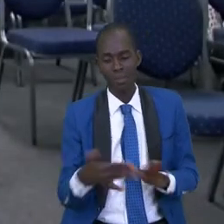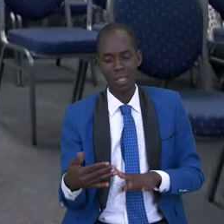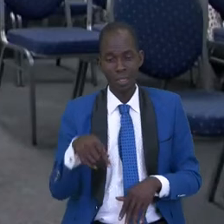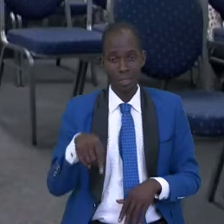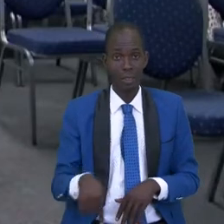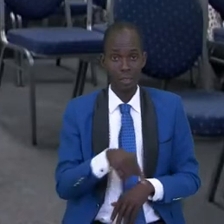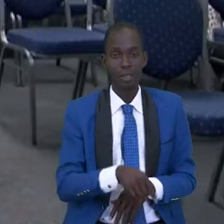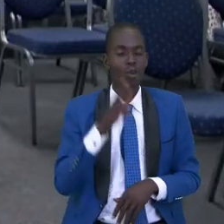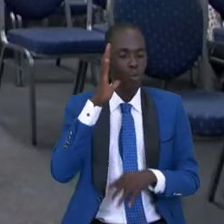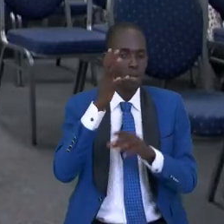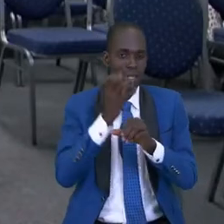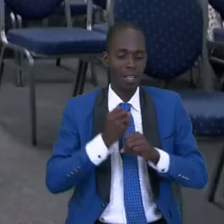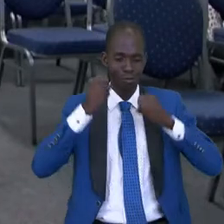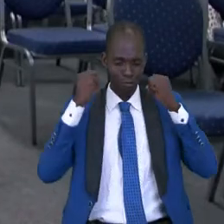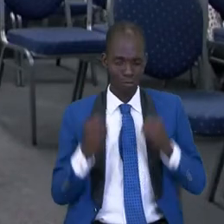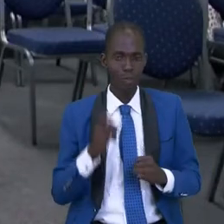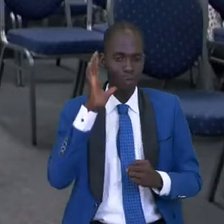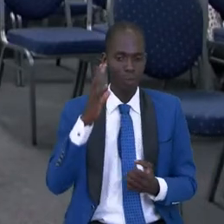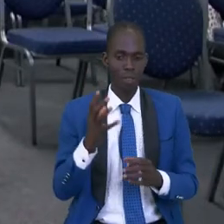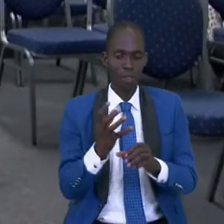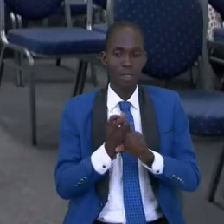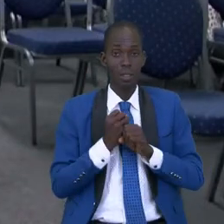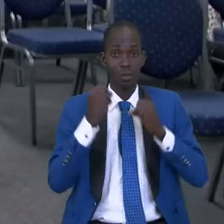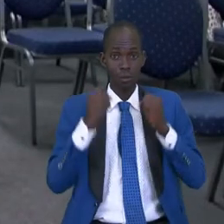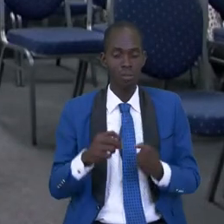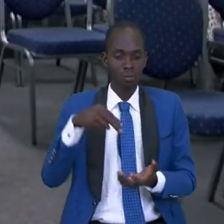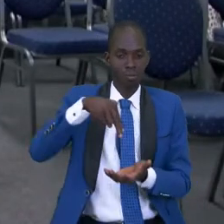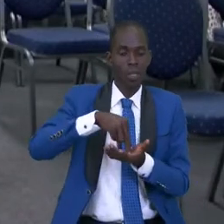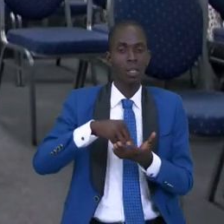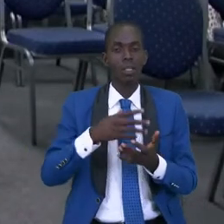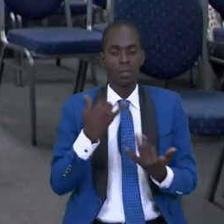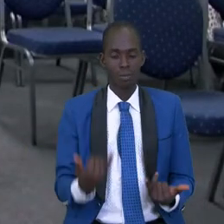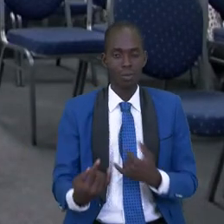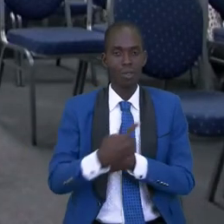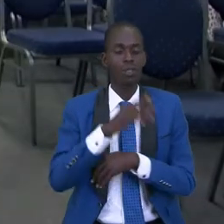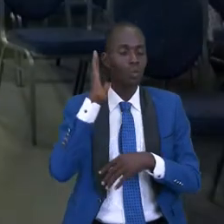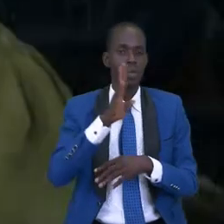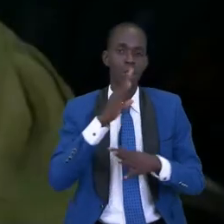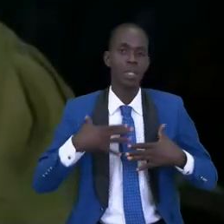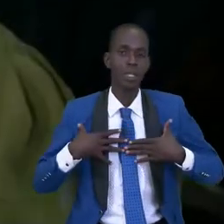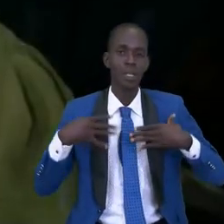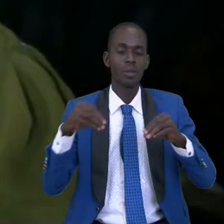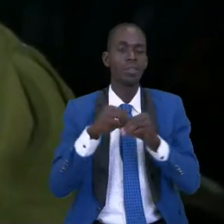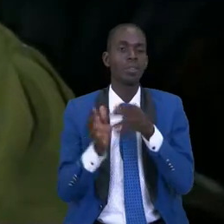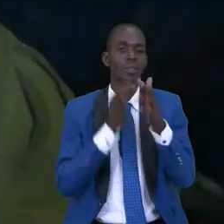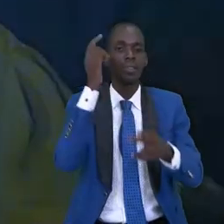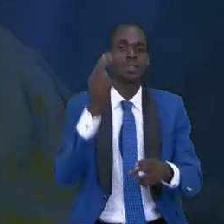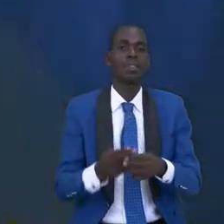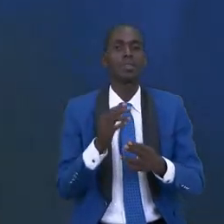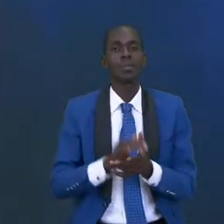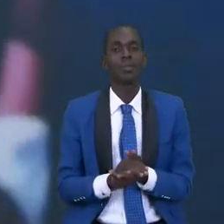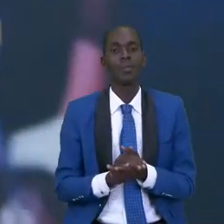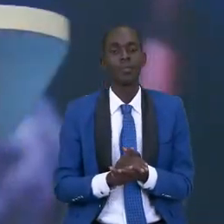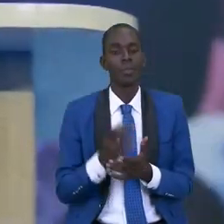get strength. You'll rise up today. You'll be healed in Jesus' name. Look